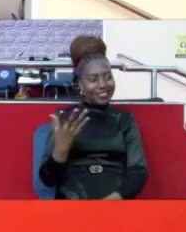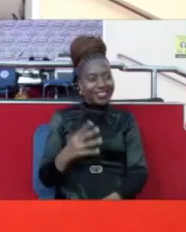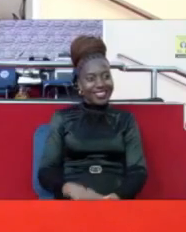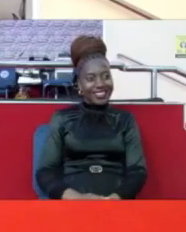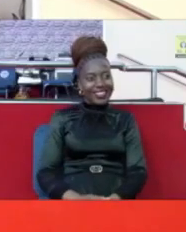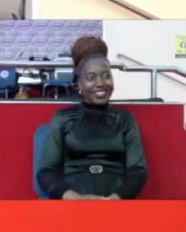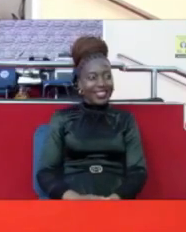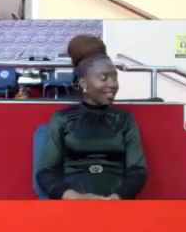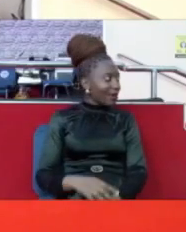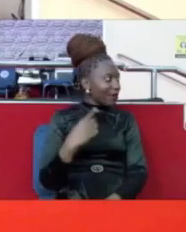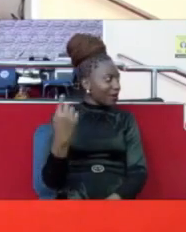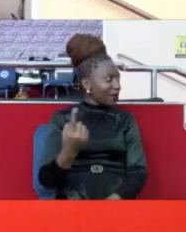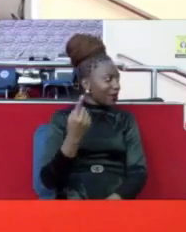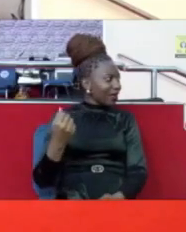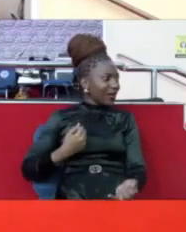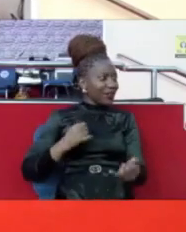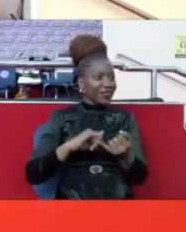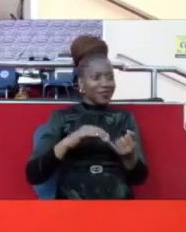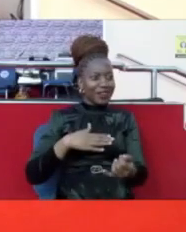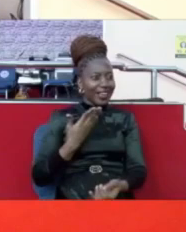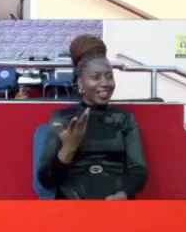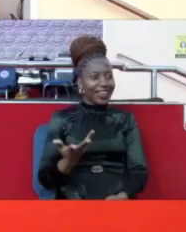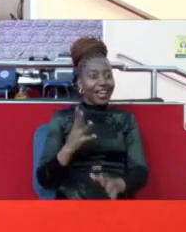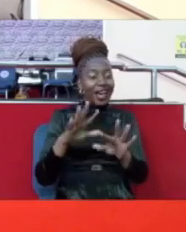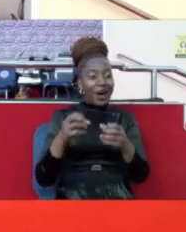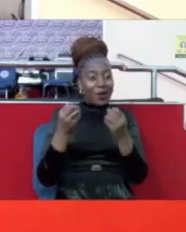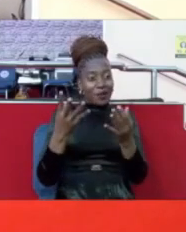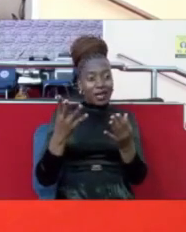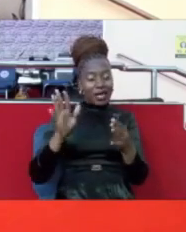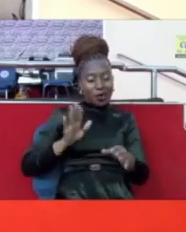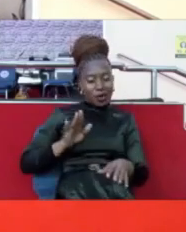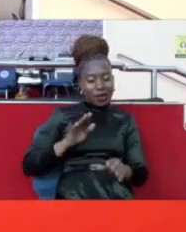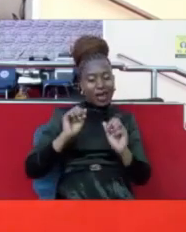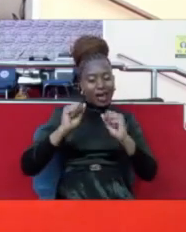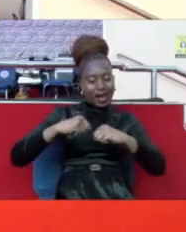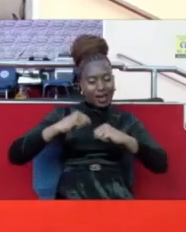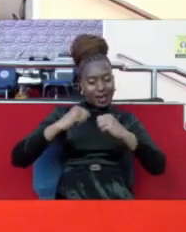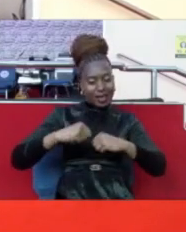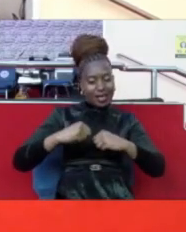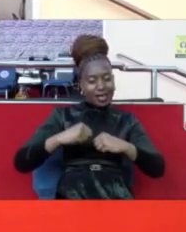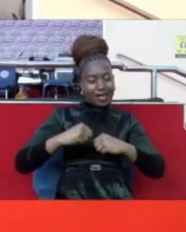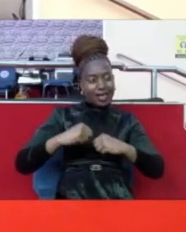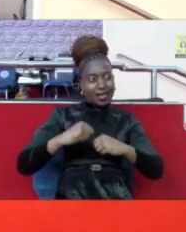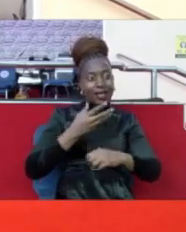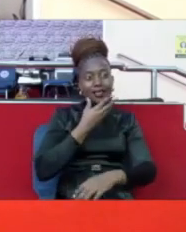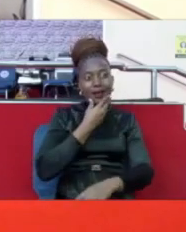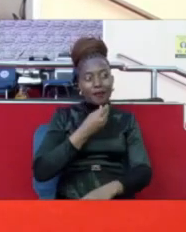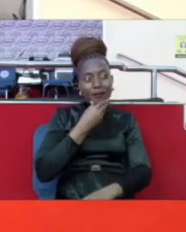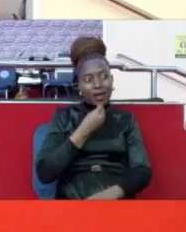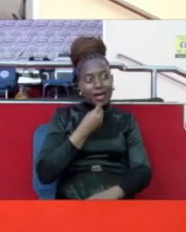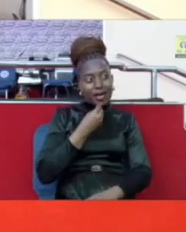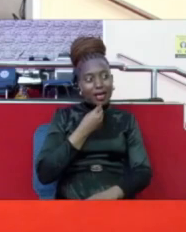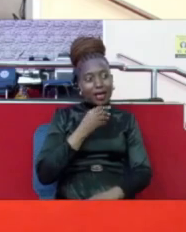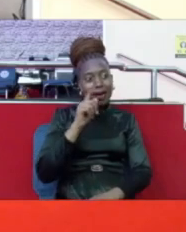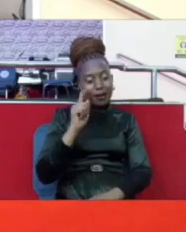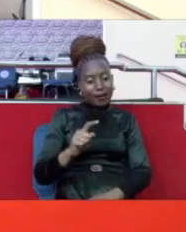Only my wife? Let me try that again. How many of you women agree that men ought to take care of men and women should take care of